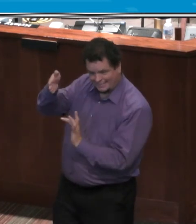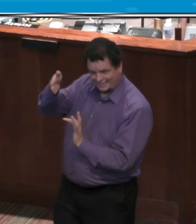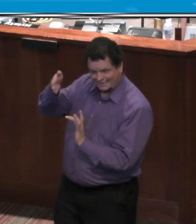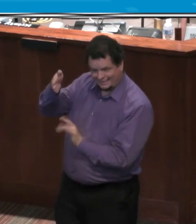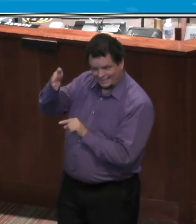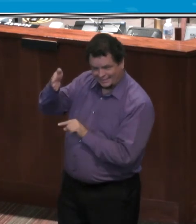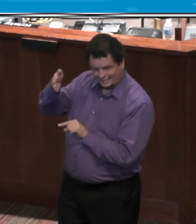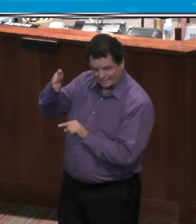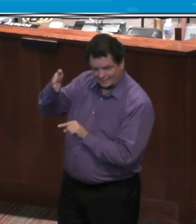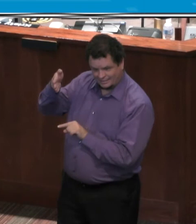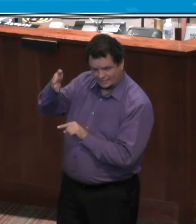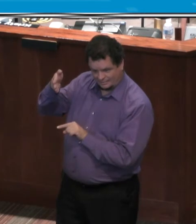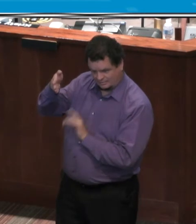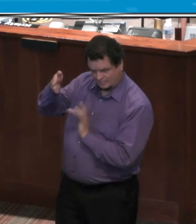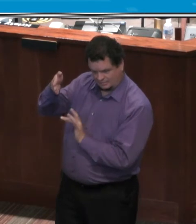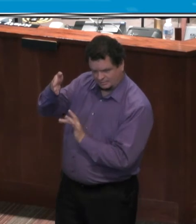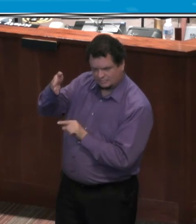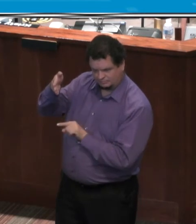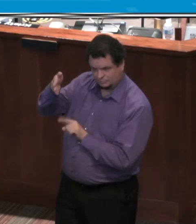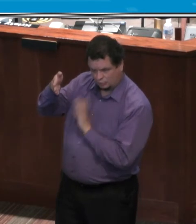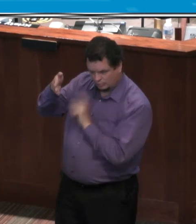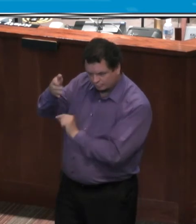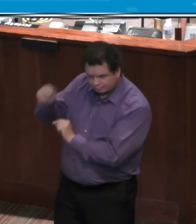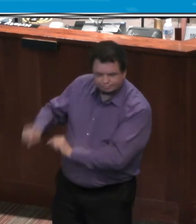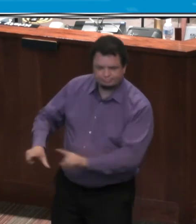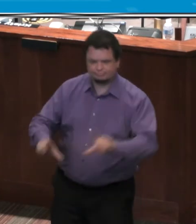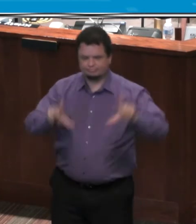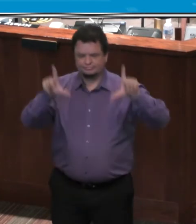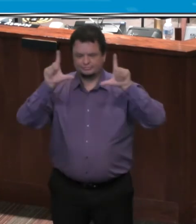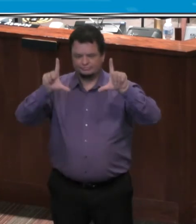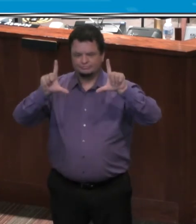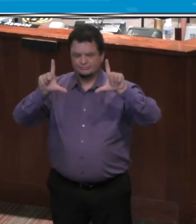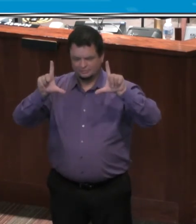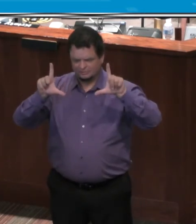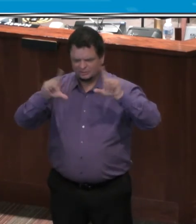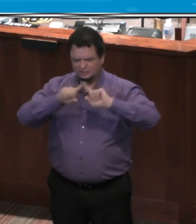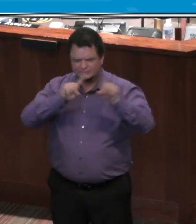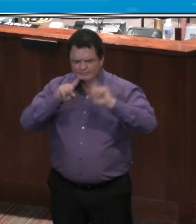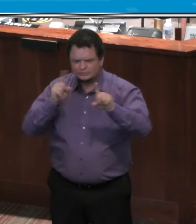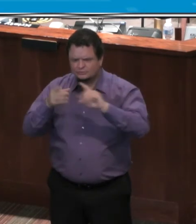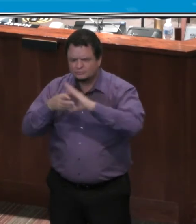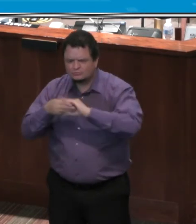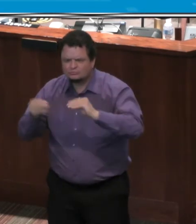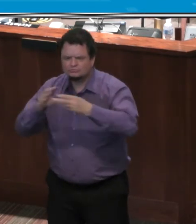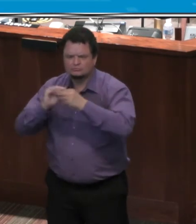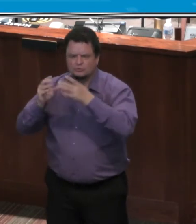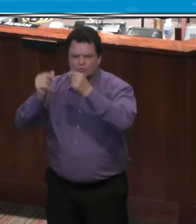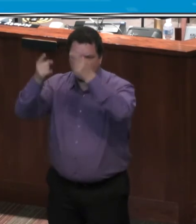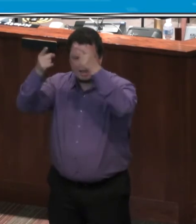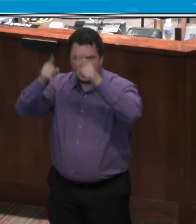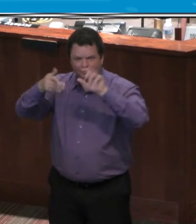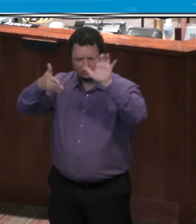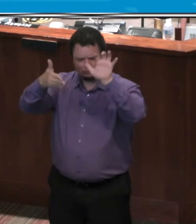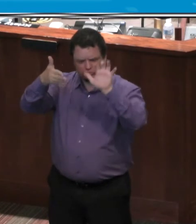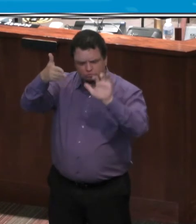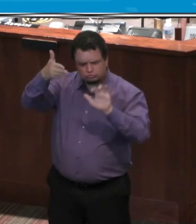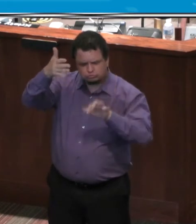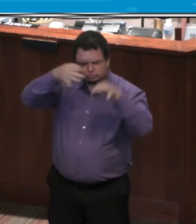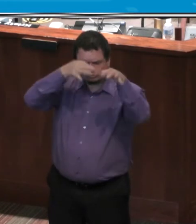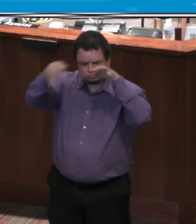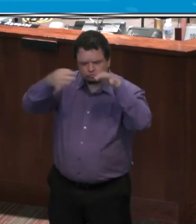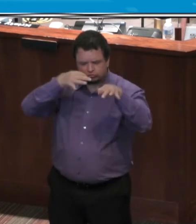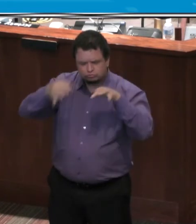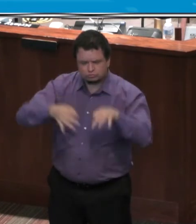what it's telling you. And at the top of each page, just below our logo, is actually a detailed instruction page. So if you move to